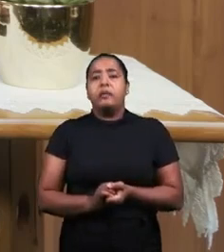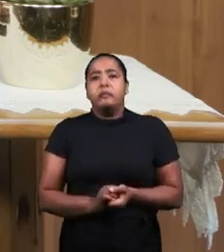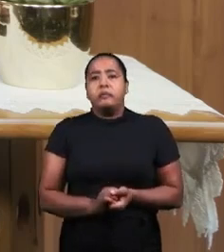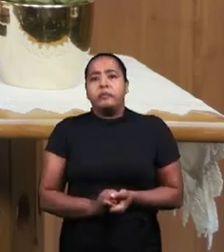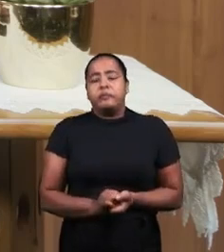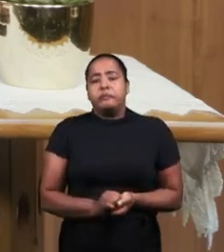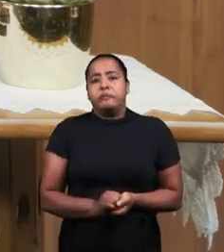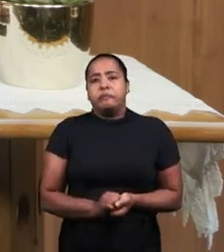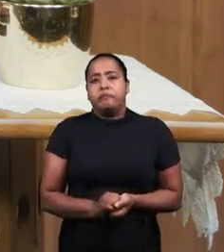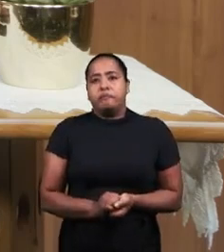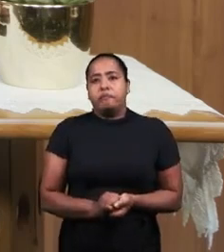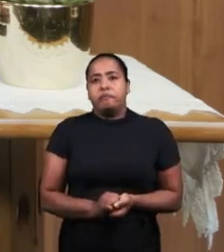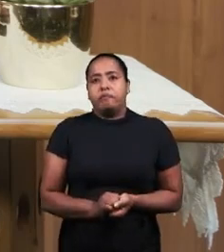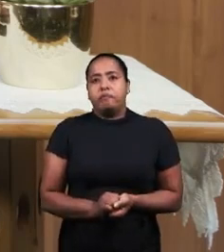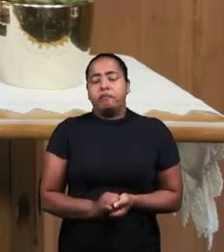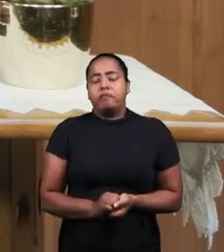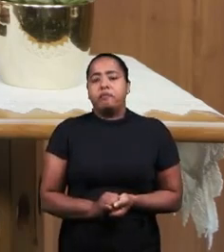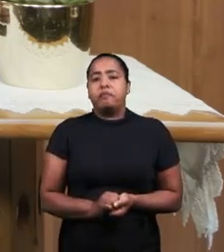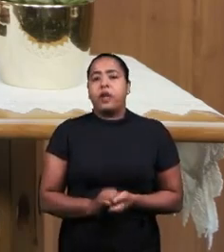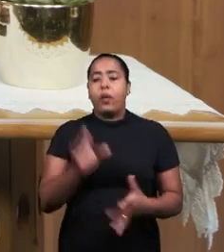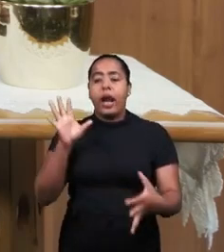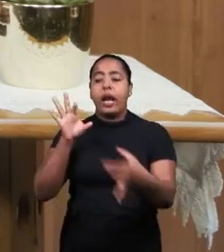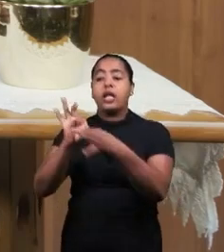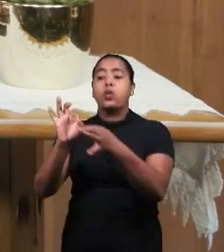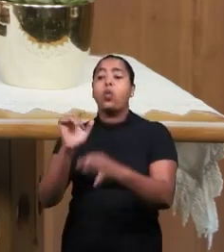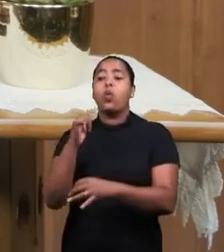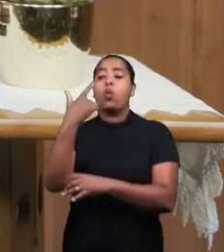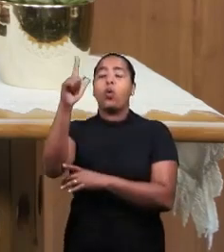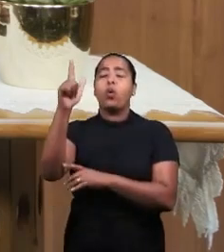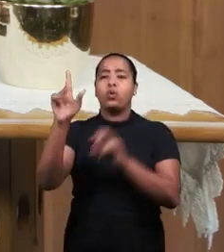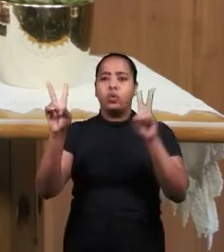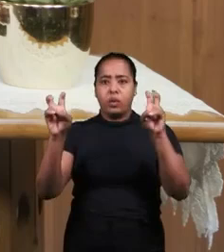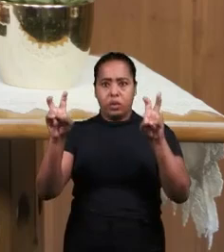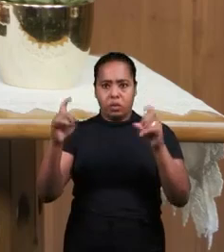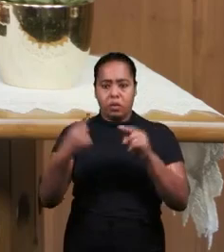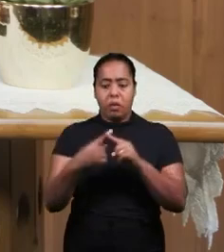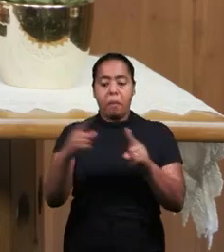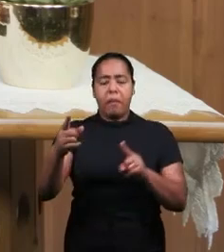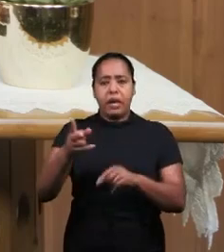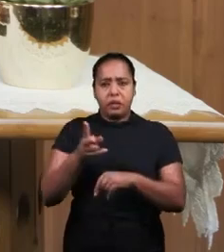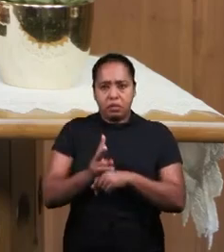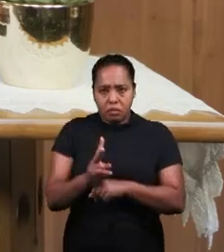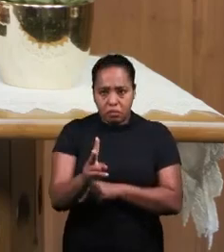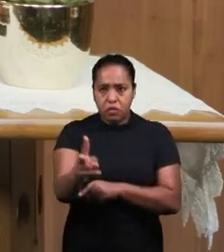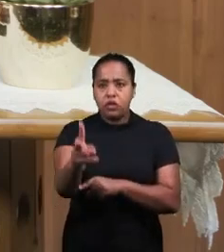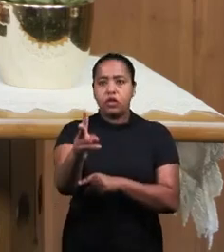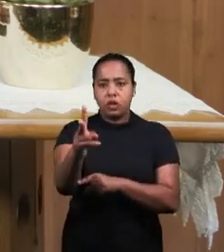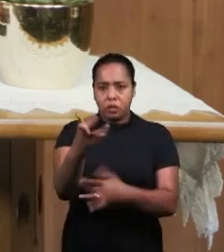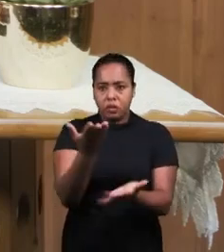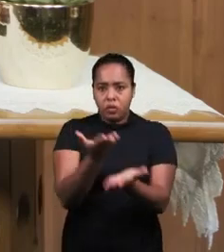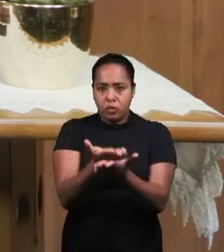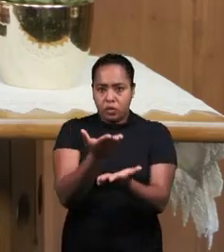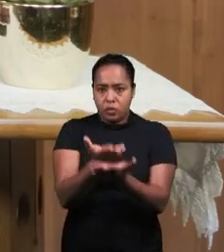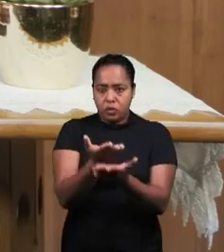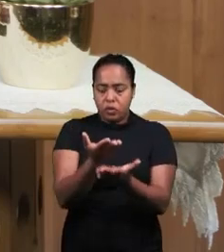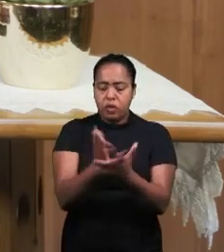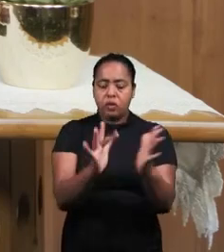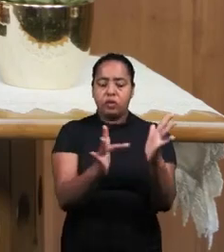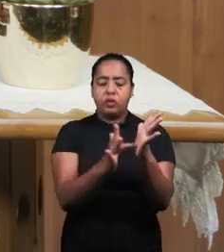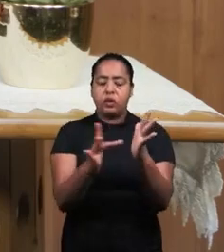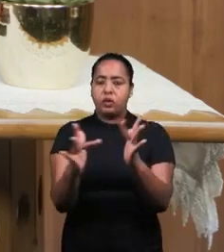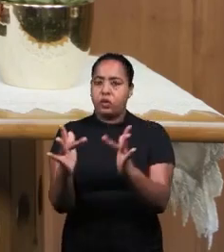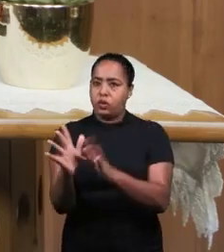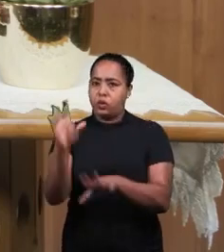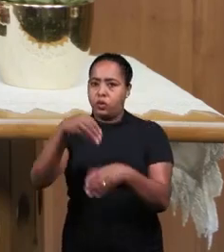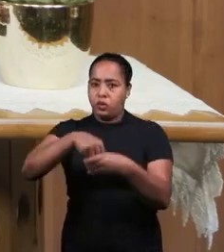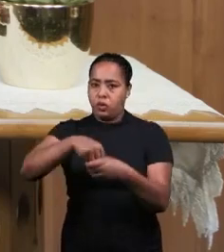in a punctual way, will be directed in a different topic, but we will continue in the sequence studying about Jesus in the